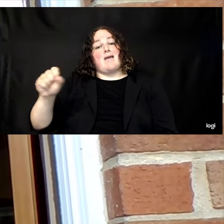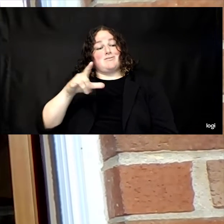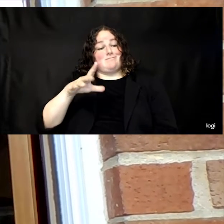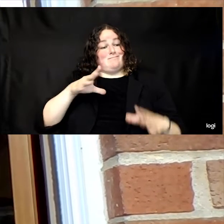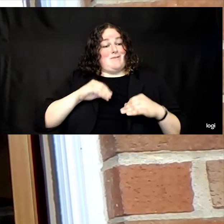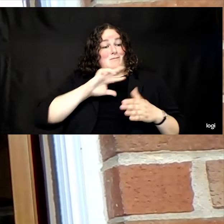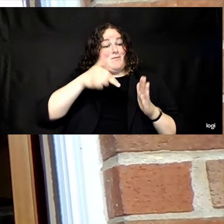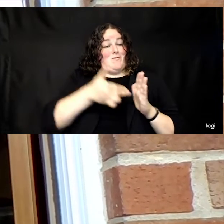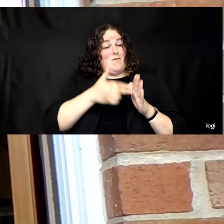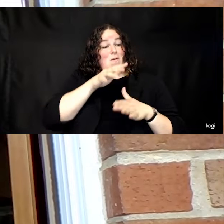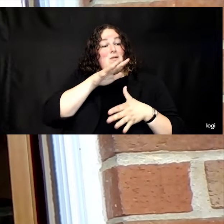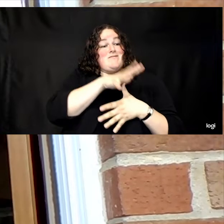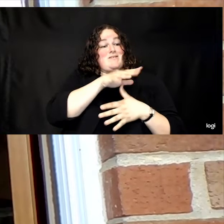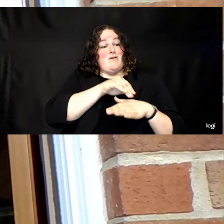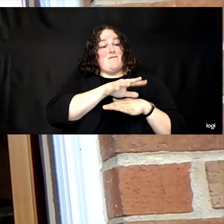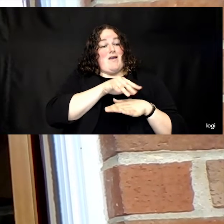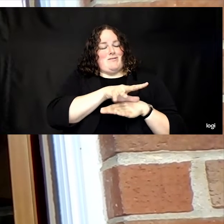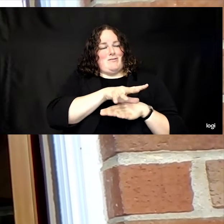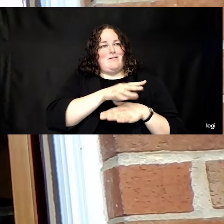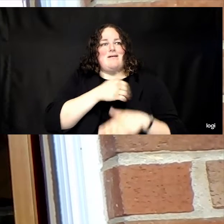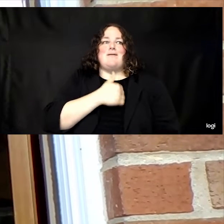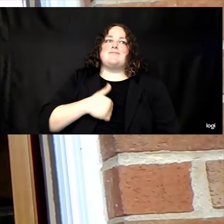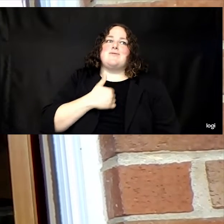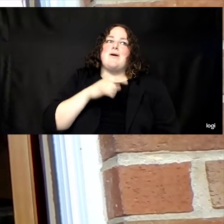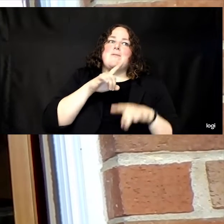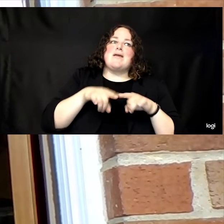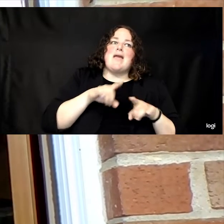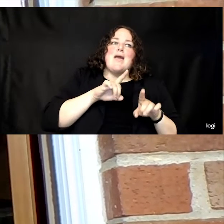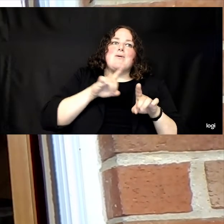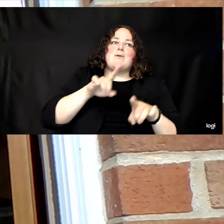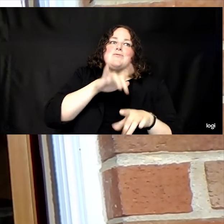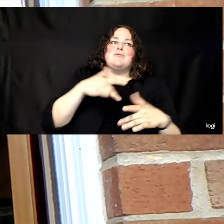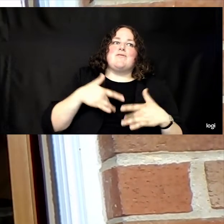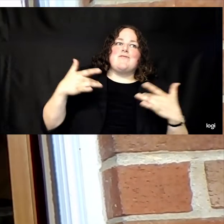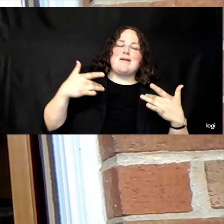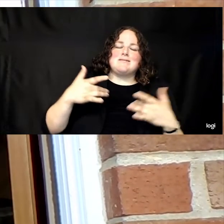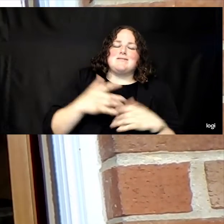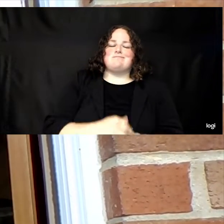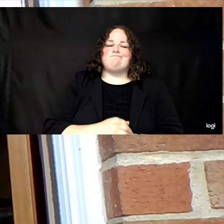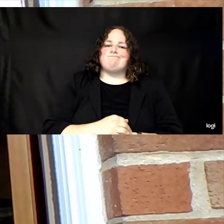to. I'm so sorry we can't attend all the events that you planned for us.